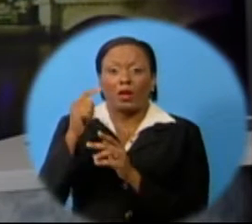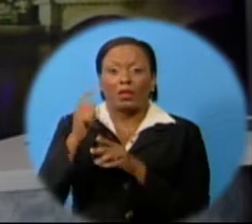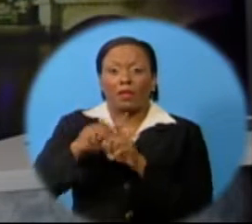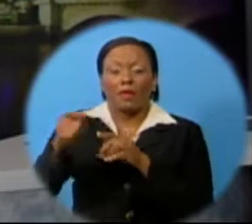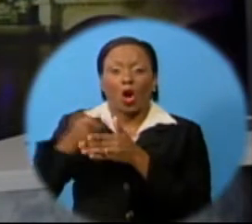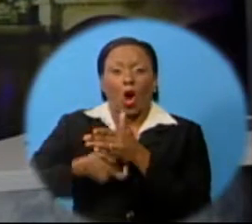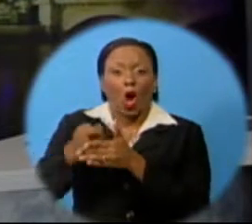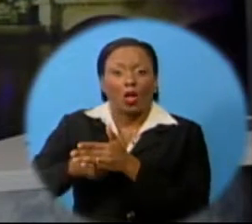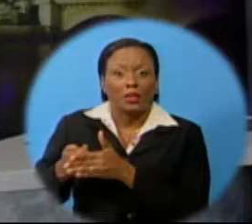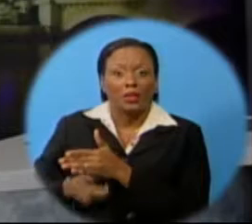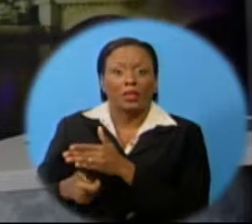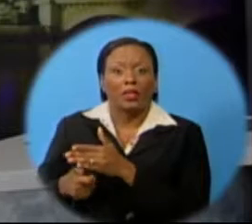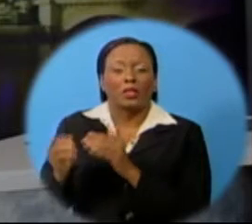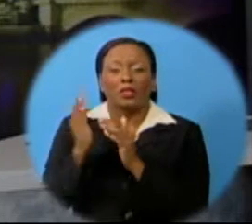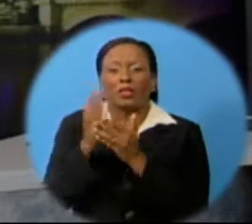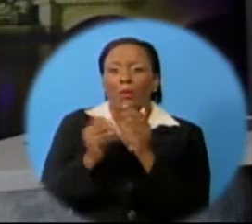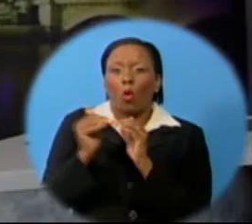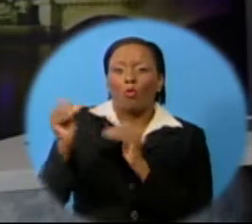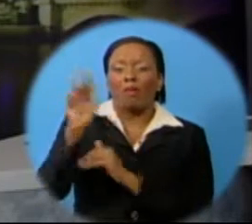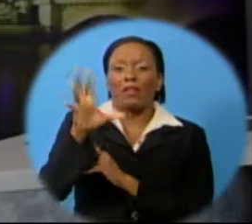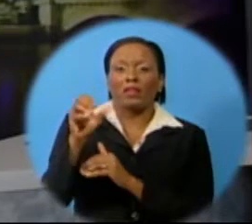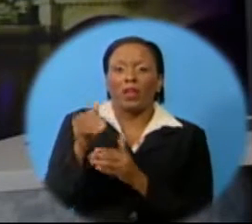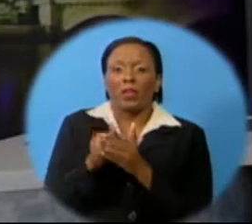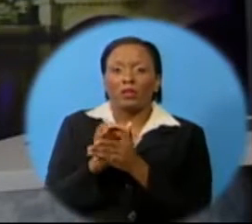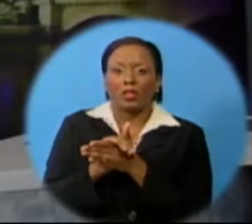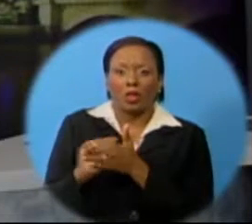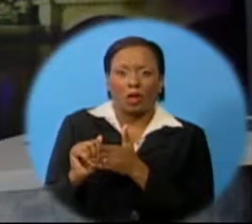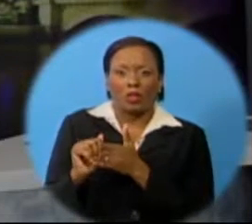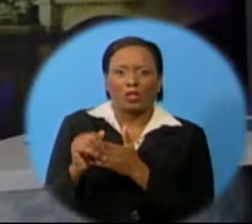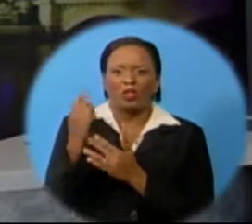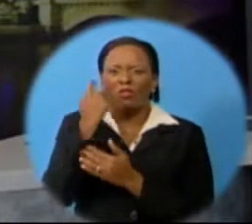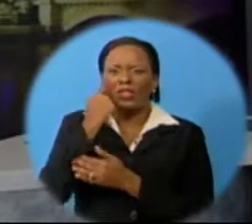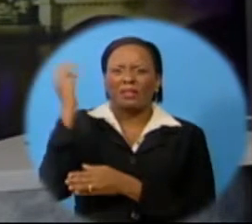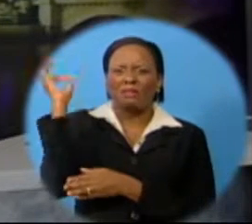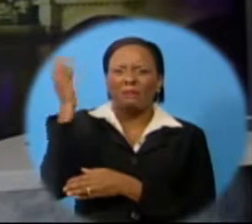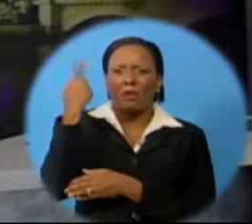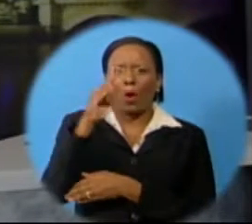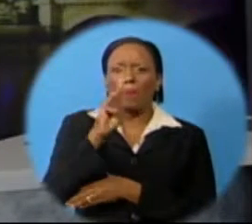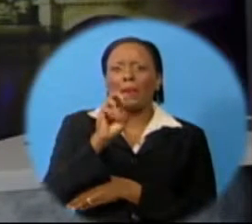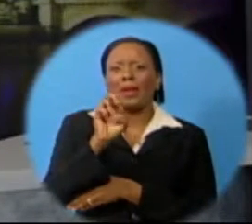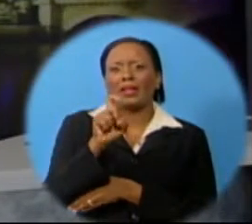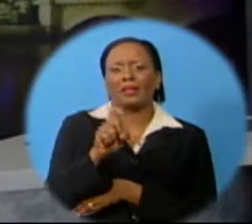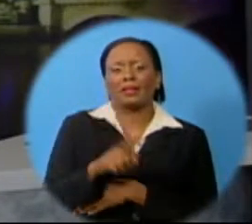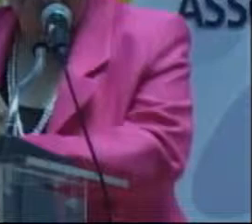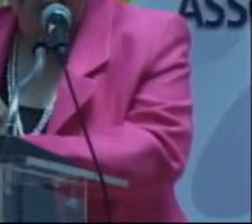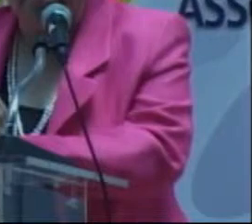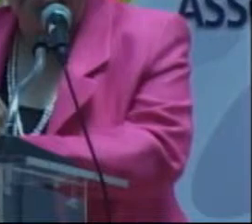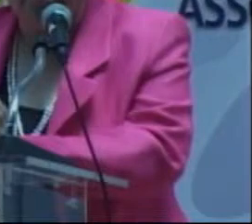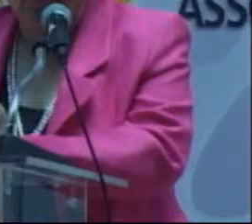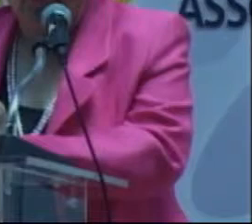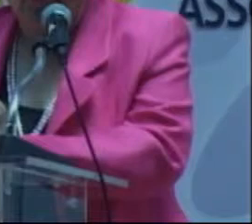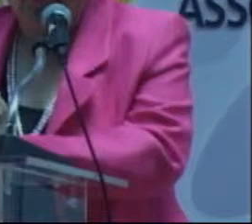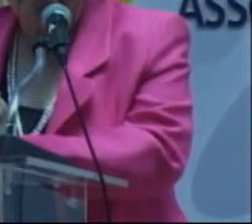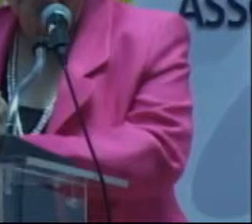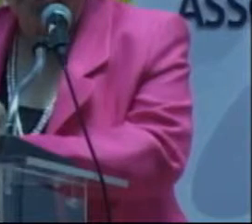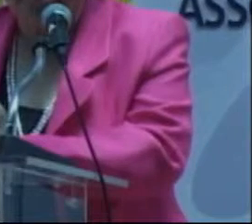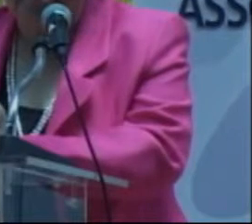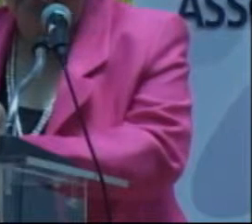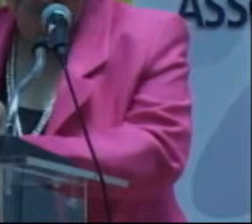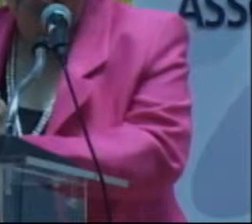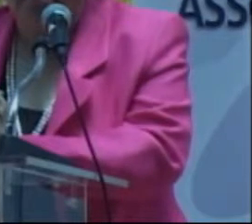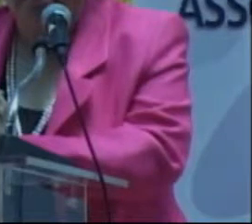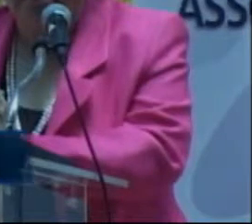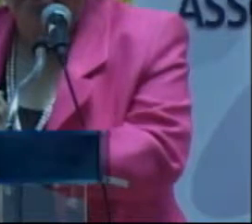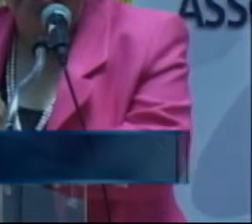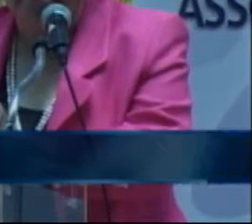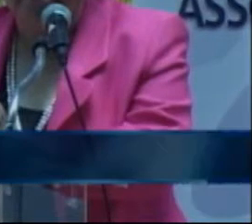She made the remarks at the Pure Ocean restaurant during the recent launch of BMEX. People think it's easy. We